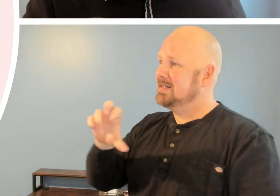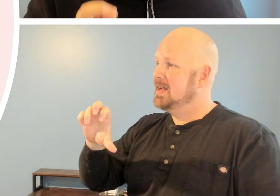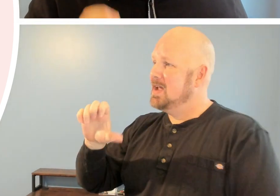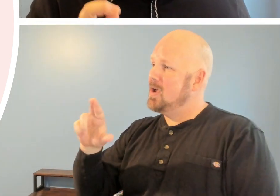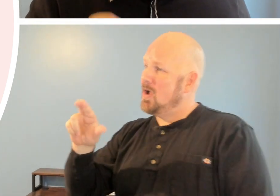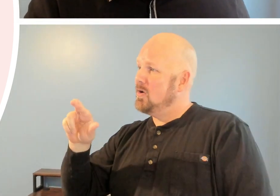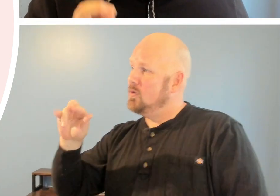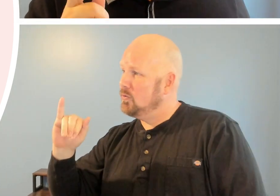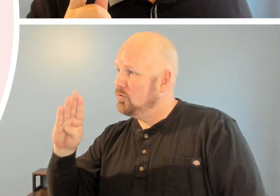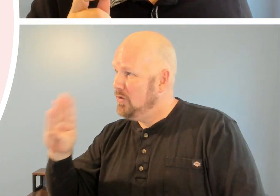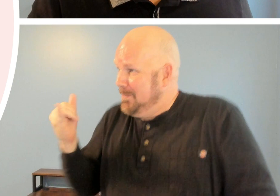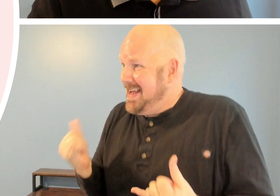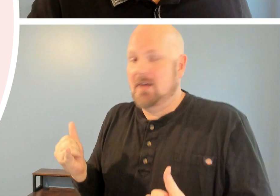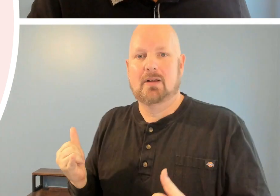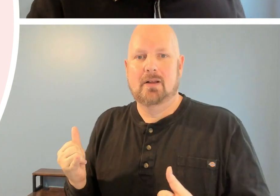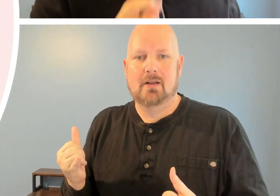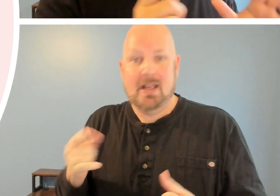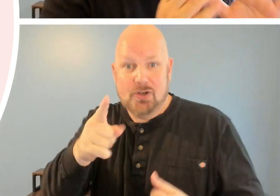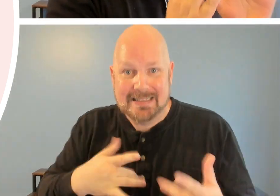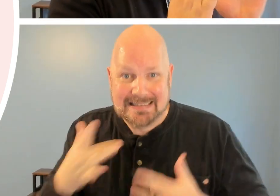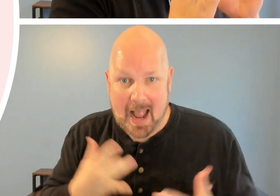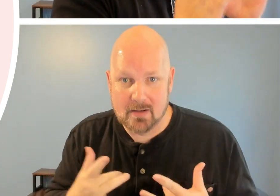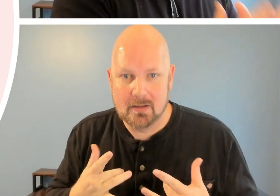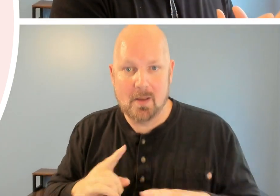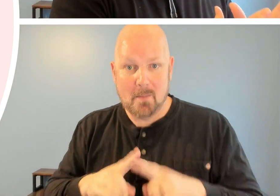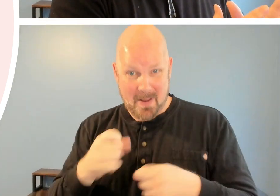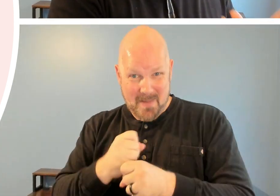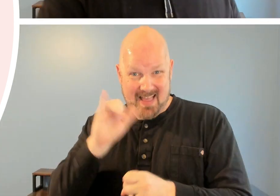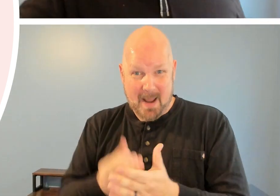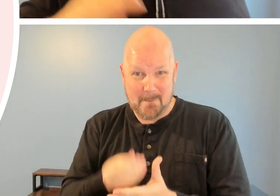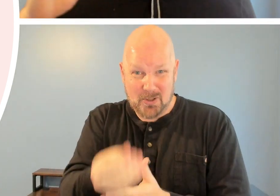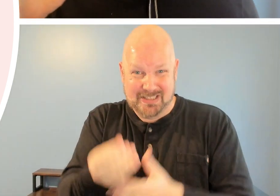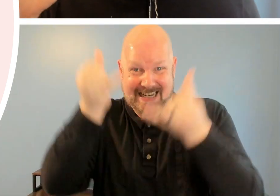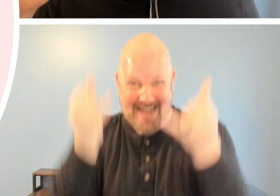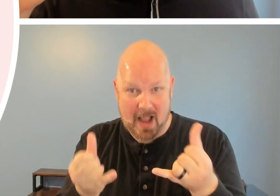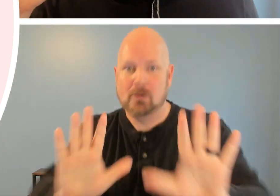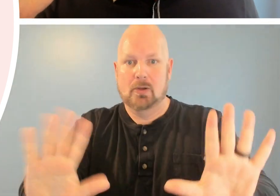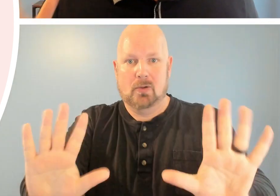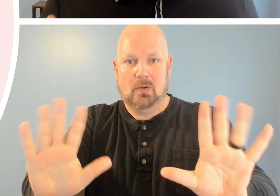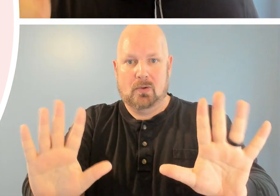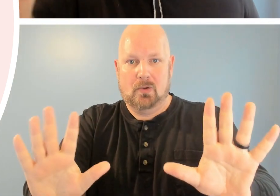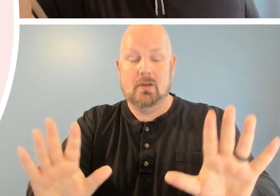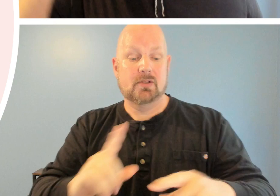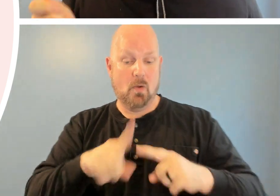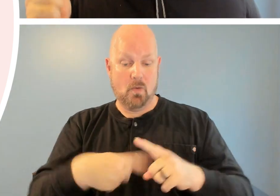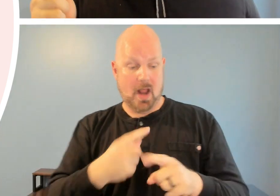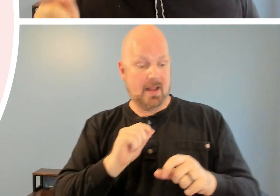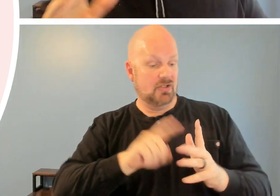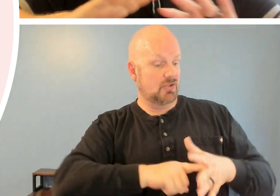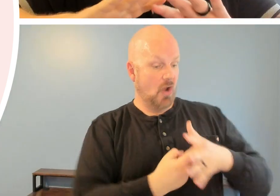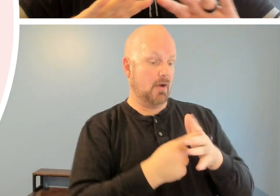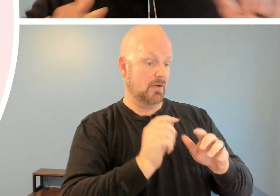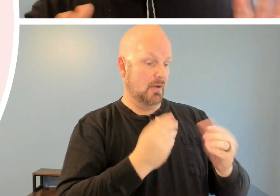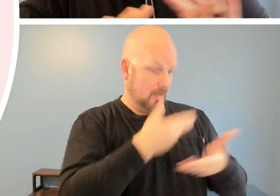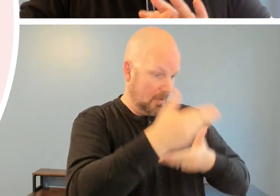don't make those purchases right now. From the time that you start working with your lender to the time that you are closing and you have the keys in your